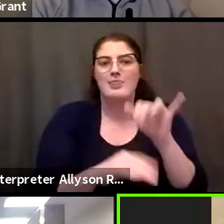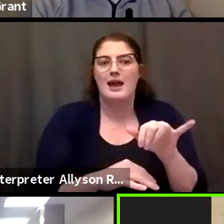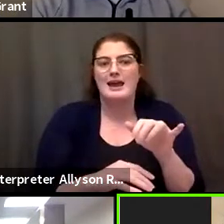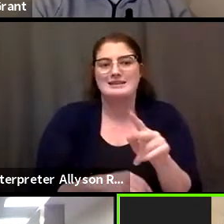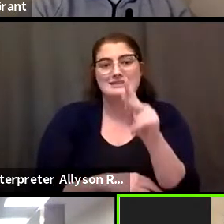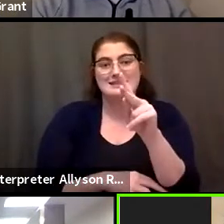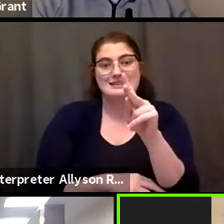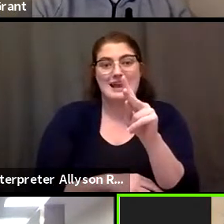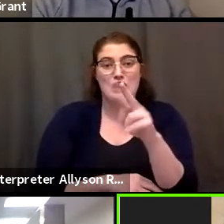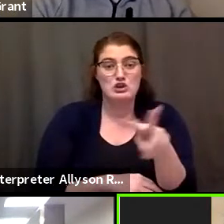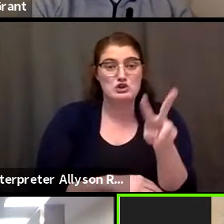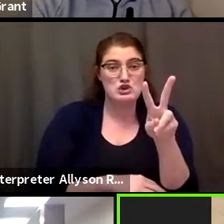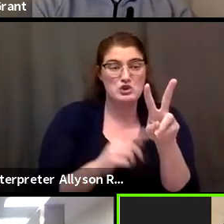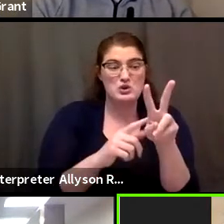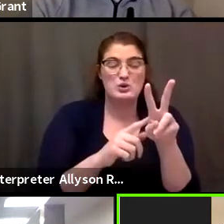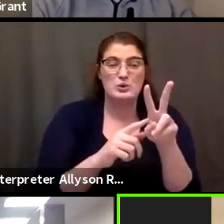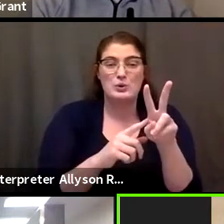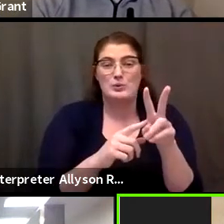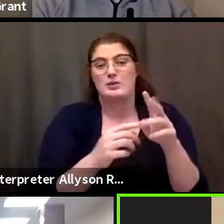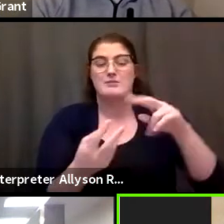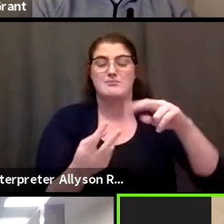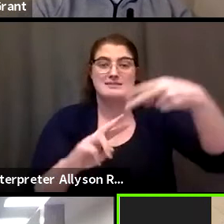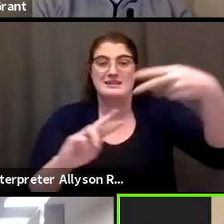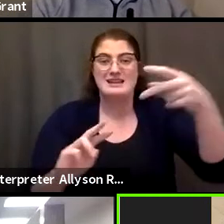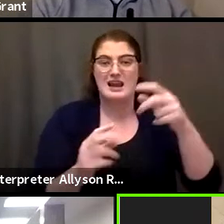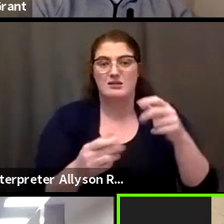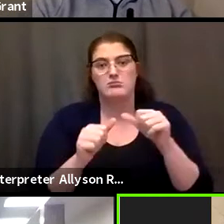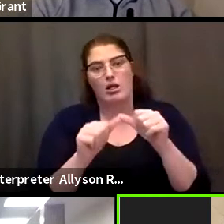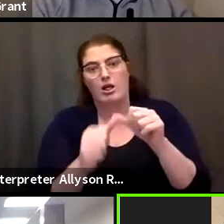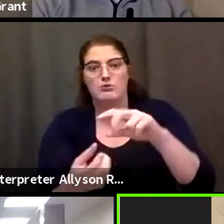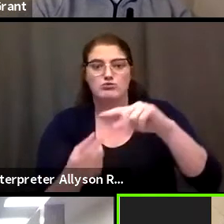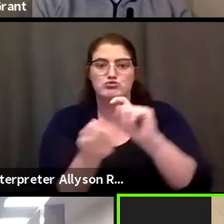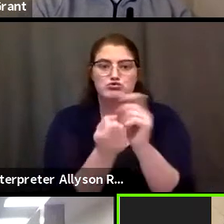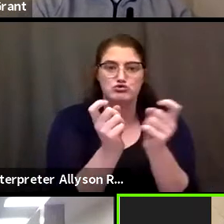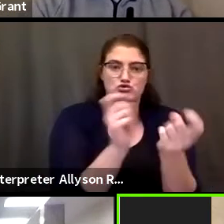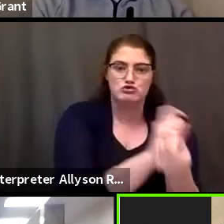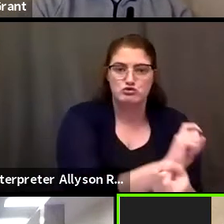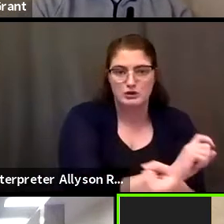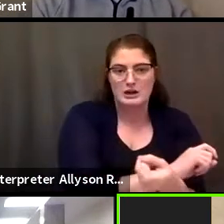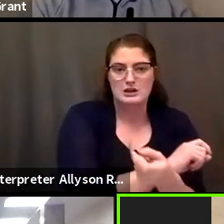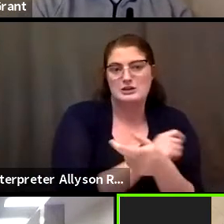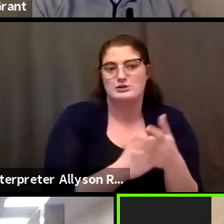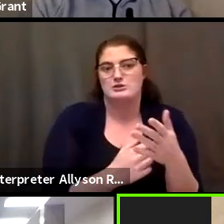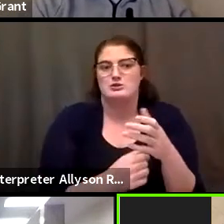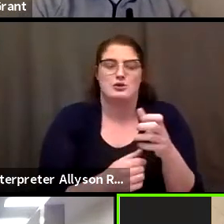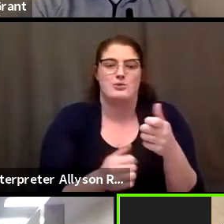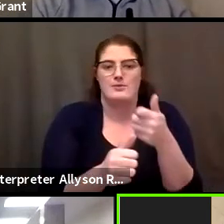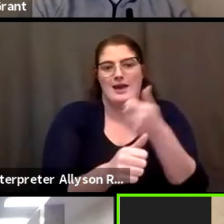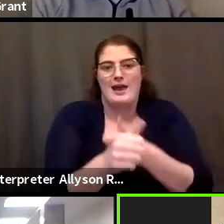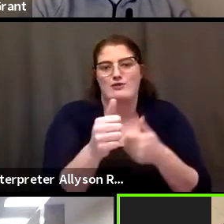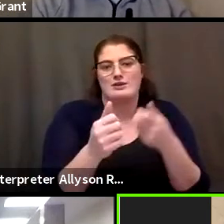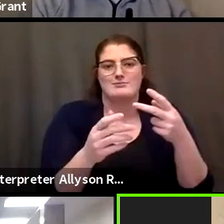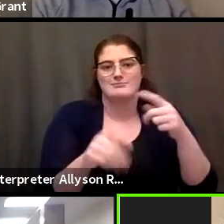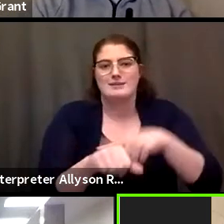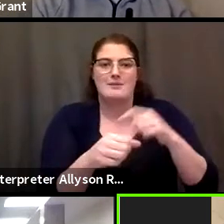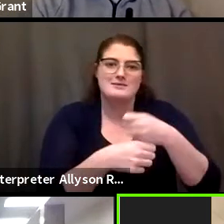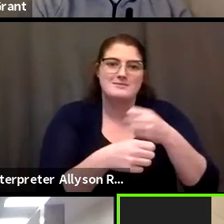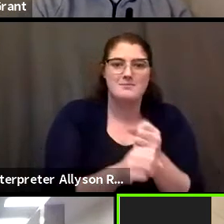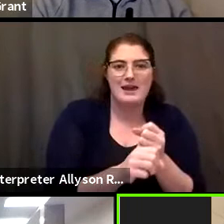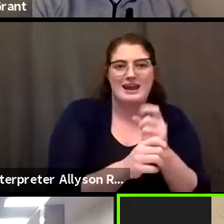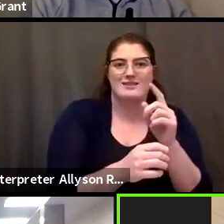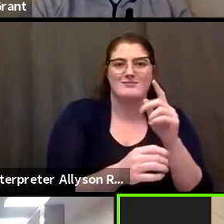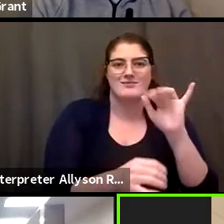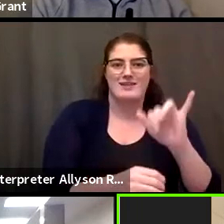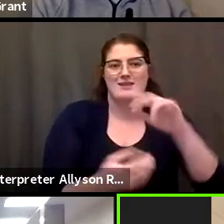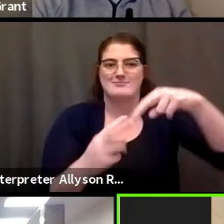constantly changing. The molecular makeup of K2 constantly changes from batch to batch, and so